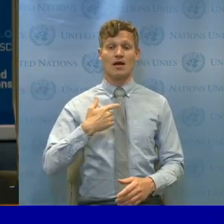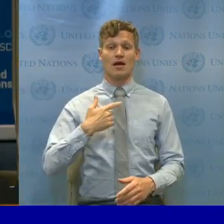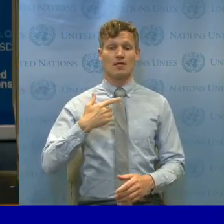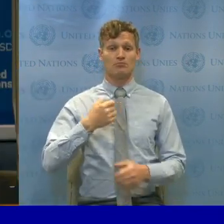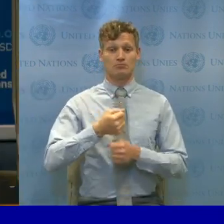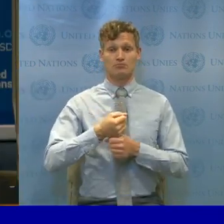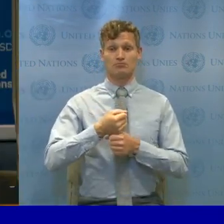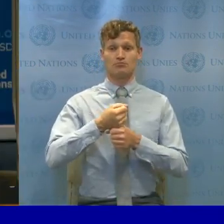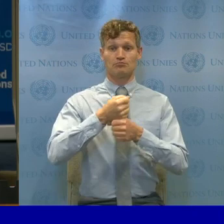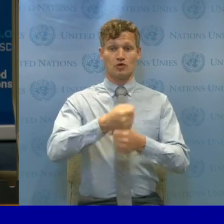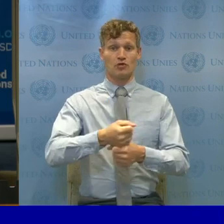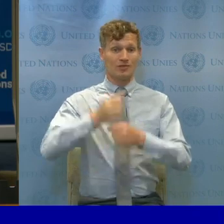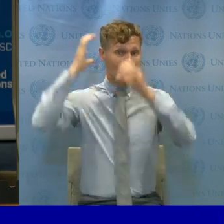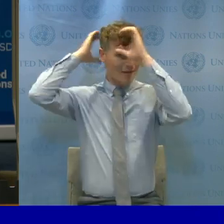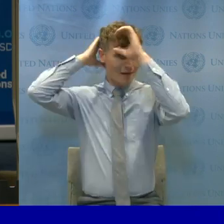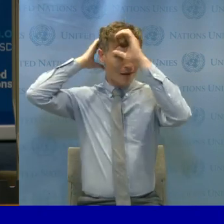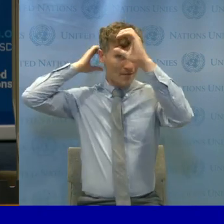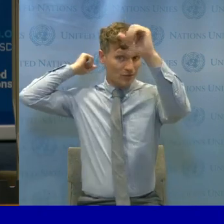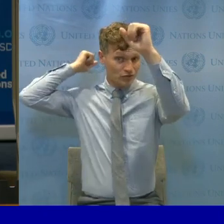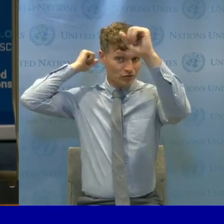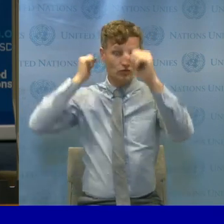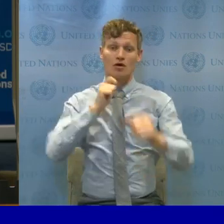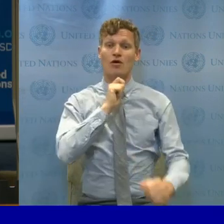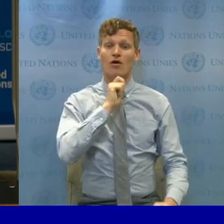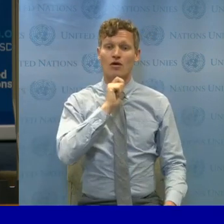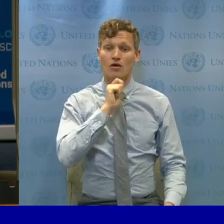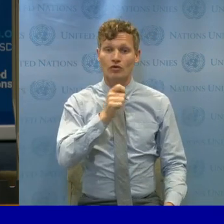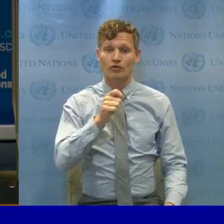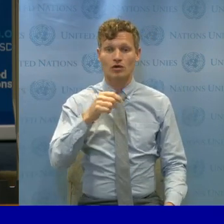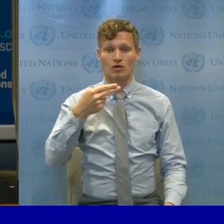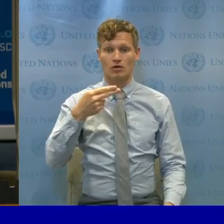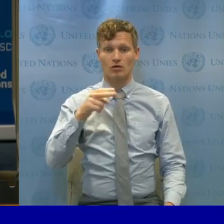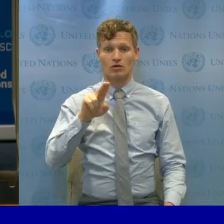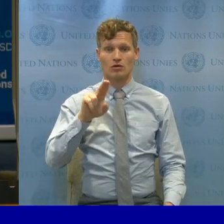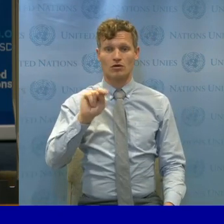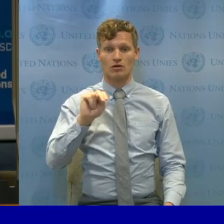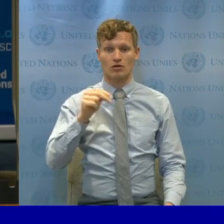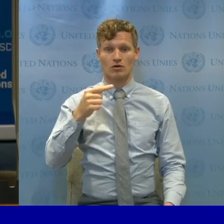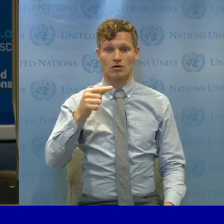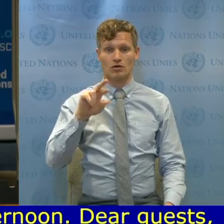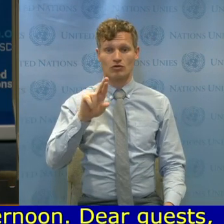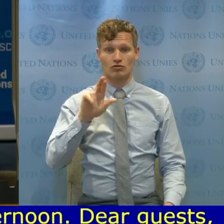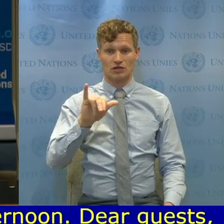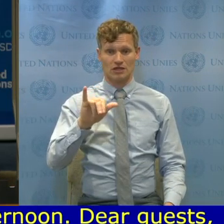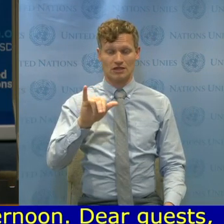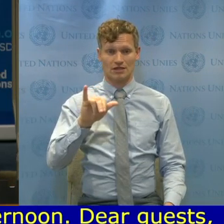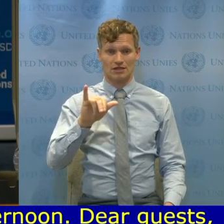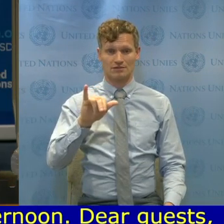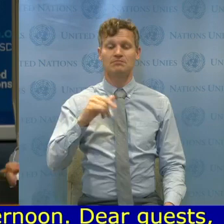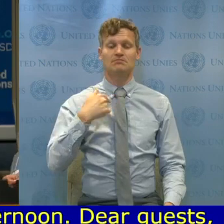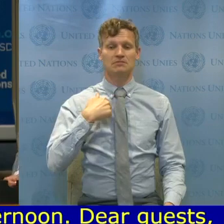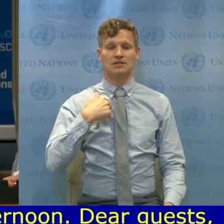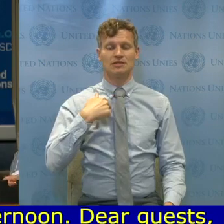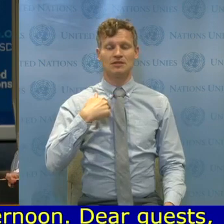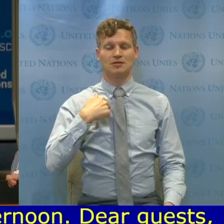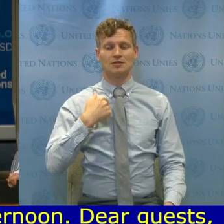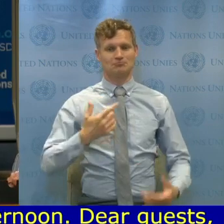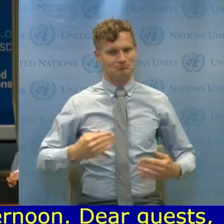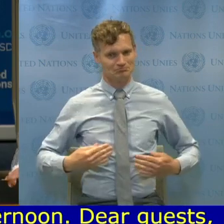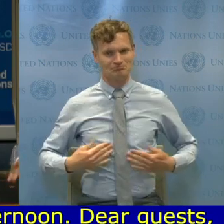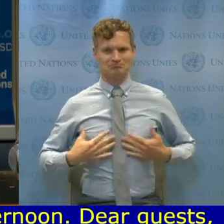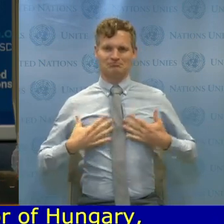permanent representative to the United Nations, and I'm honored to be the vice president of this